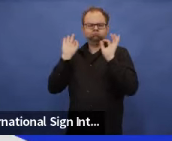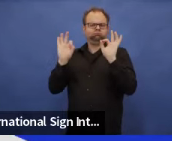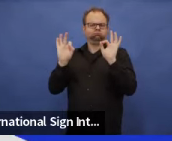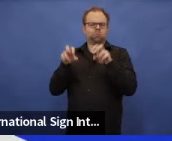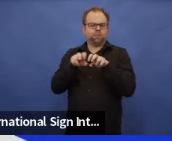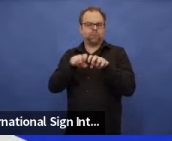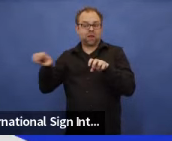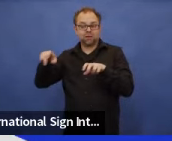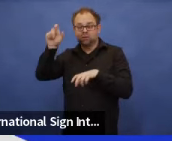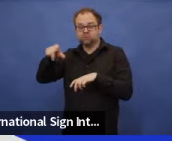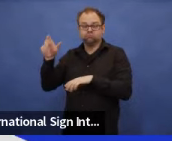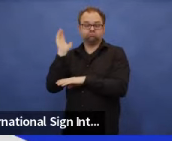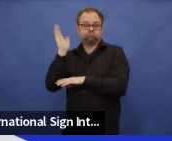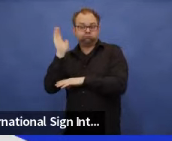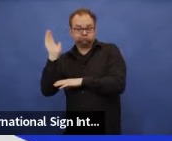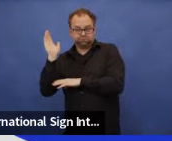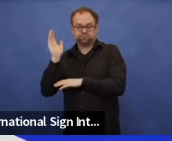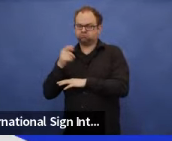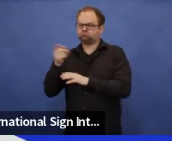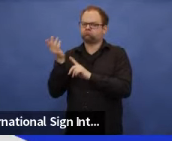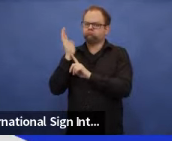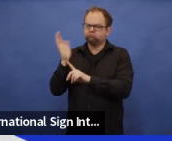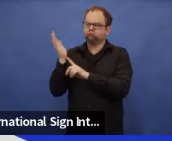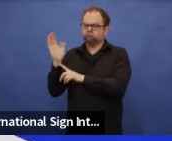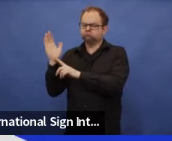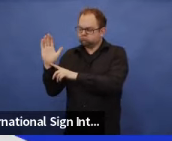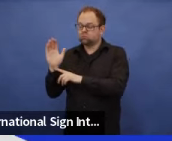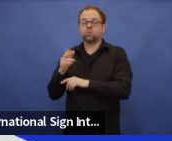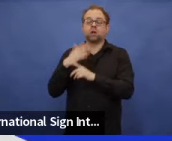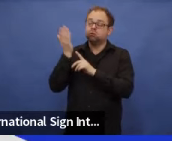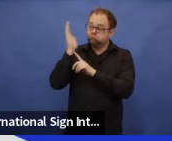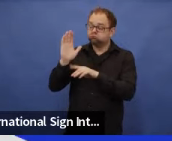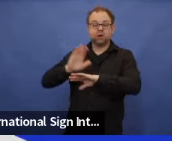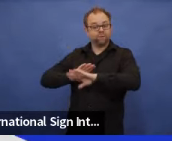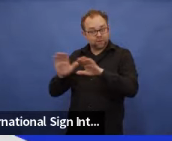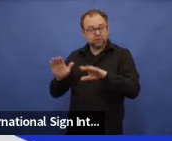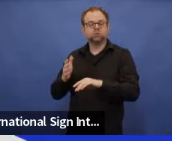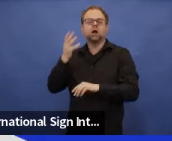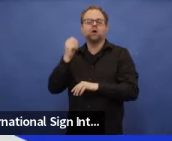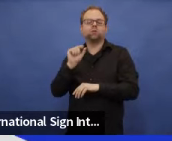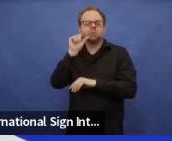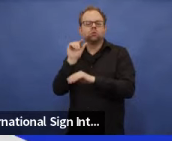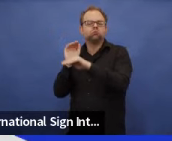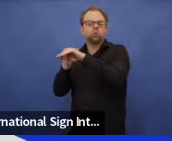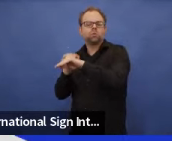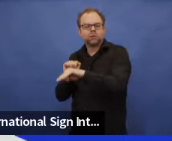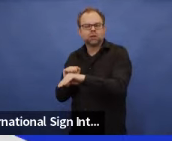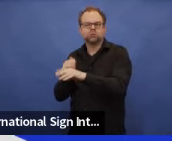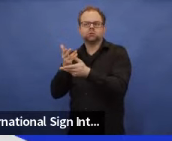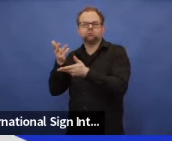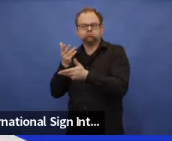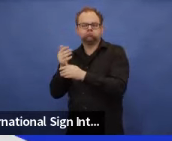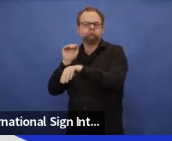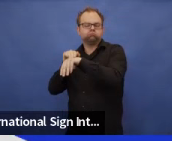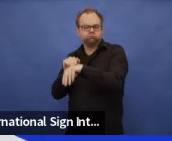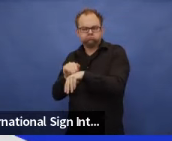looking at the needs of people with disability along the life cycle. This is the working age session. We also